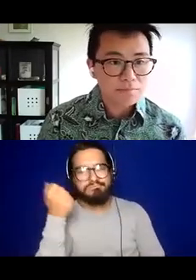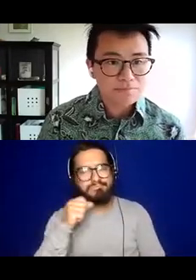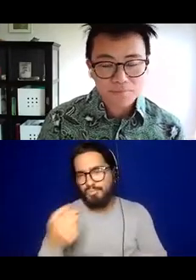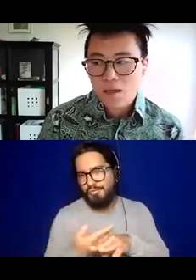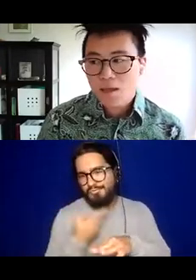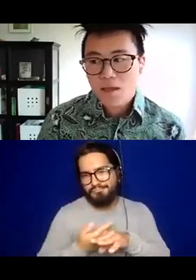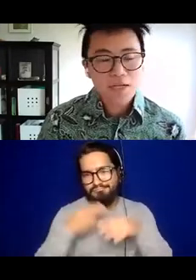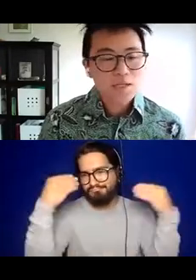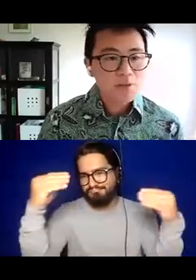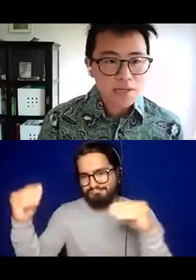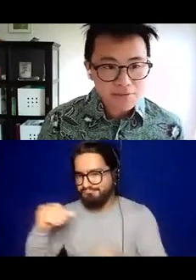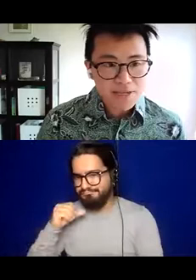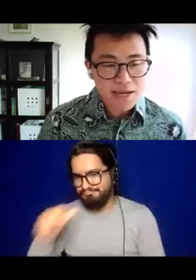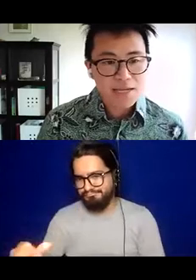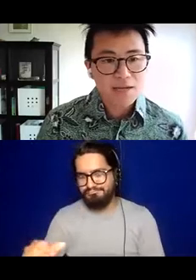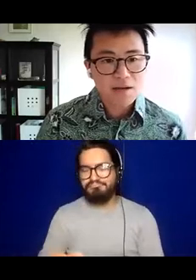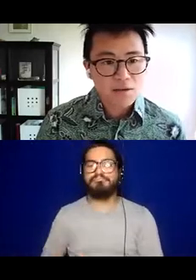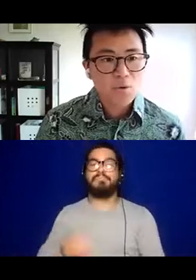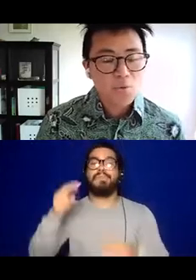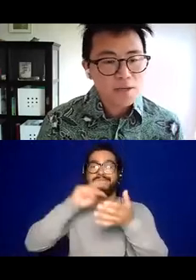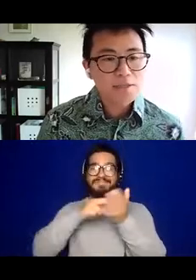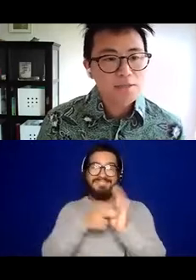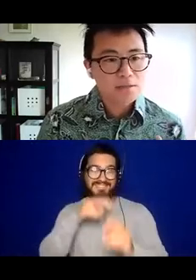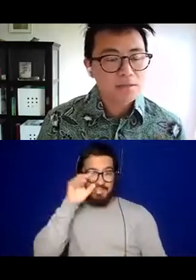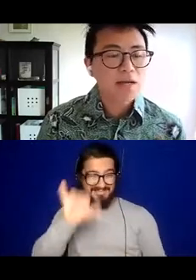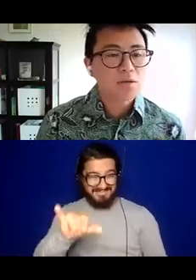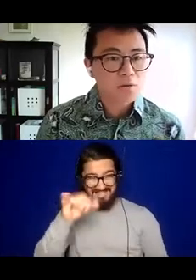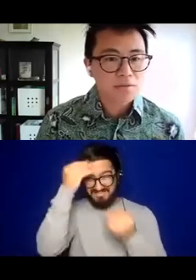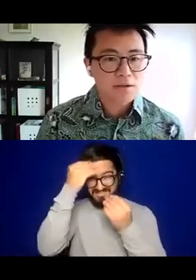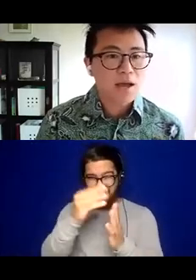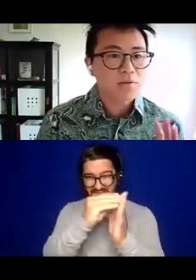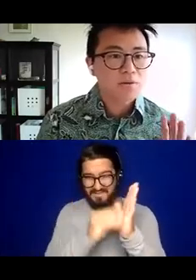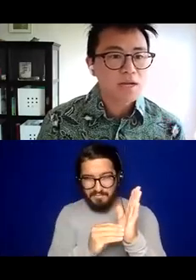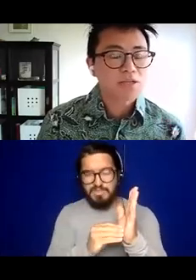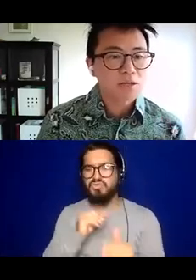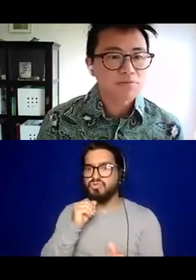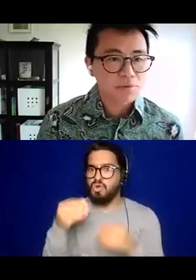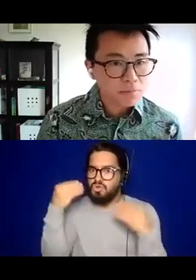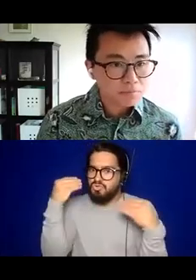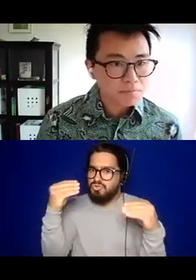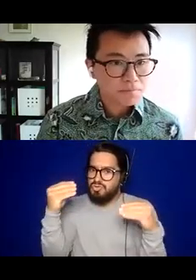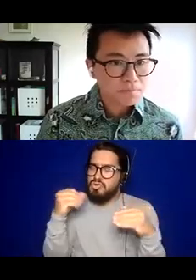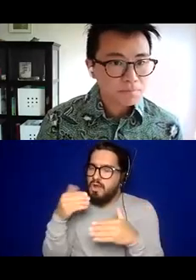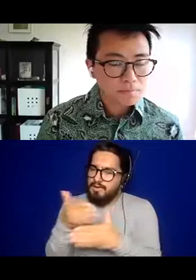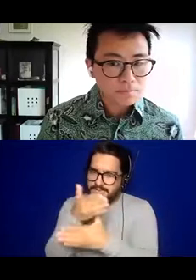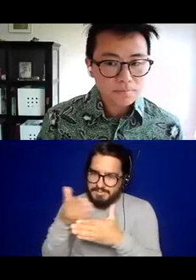it. It is believed that that data was not sold and was not shared further.